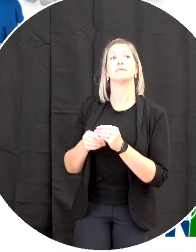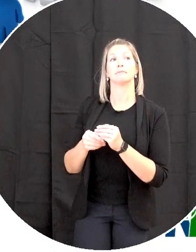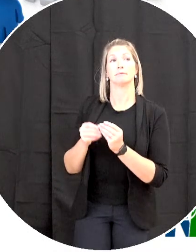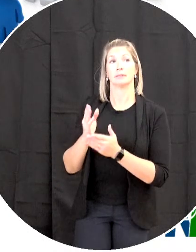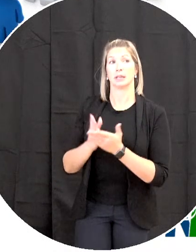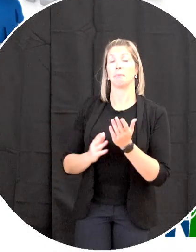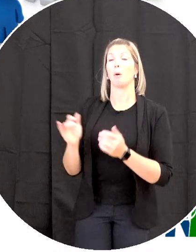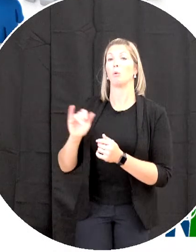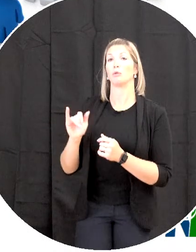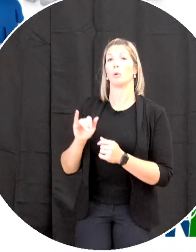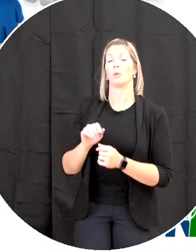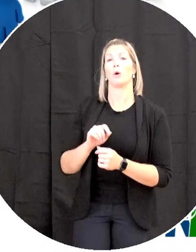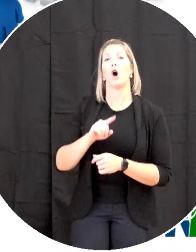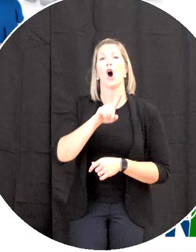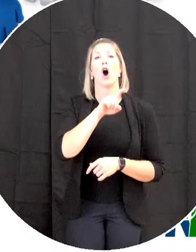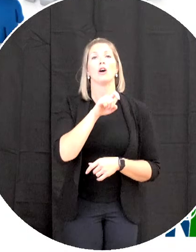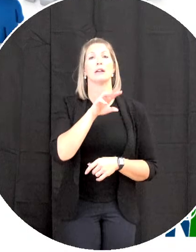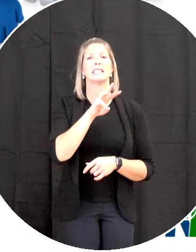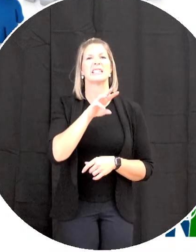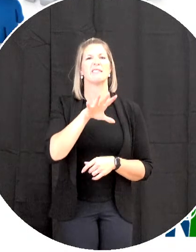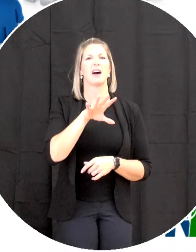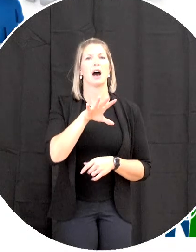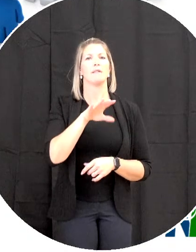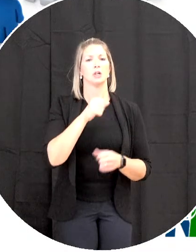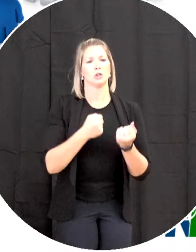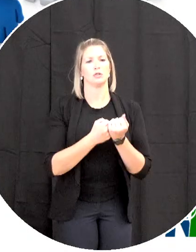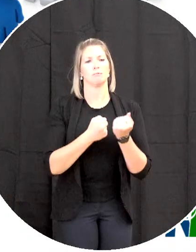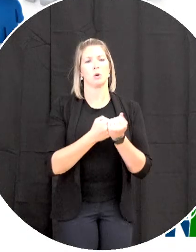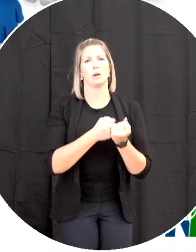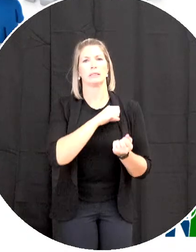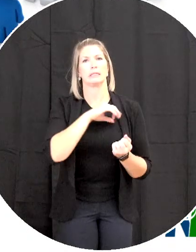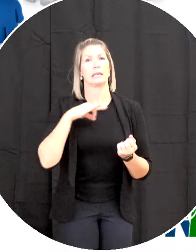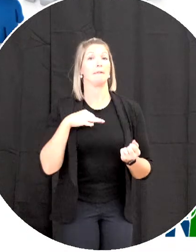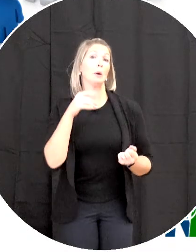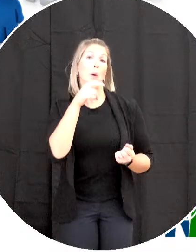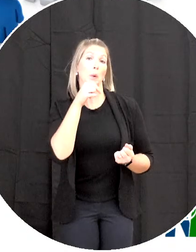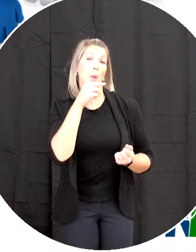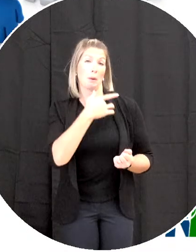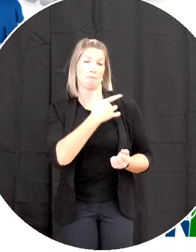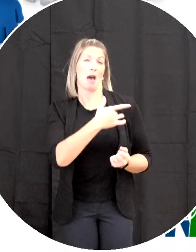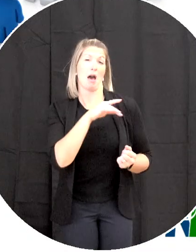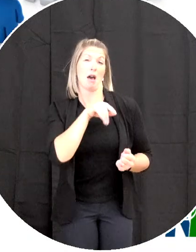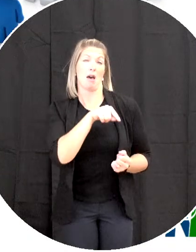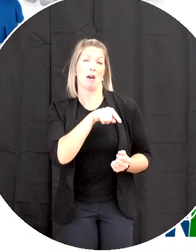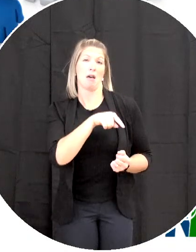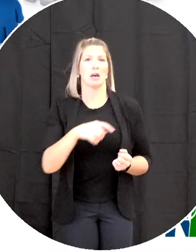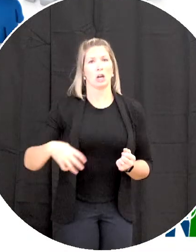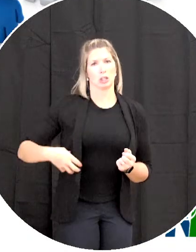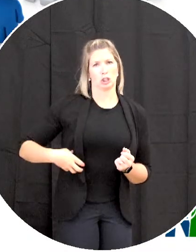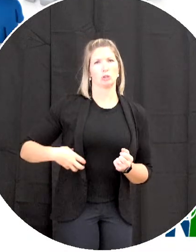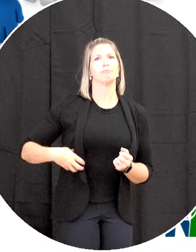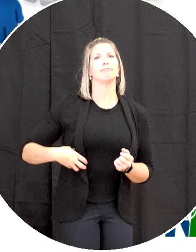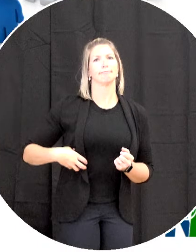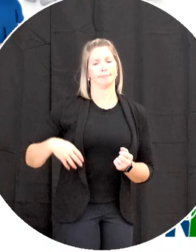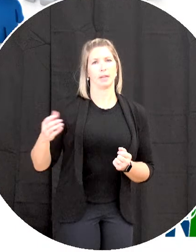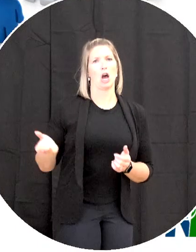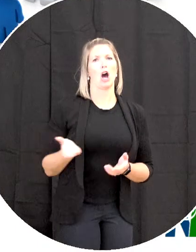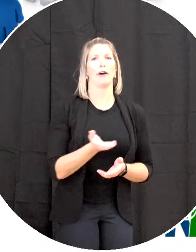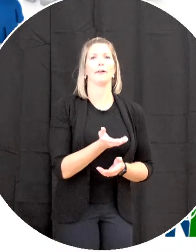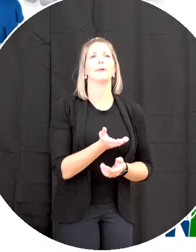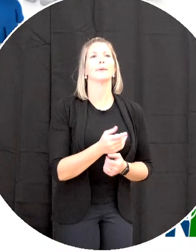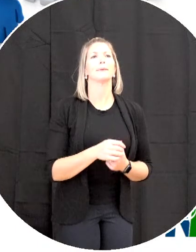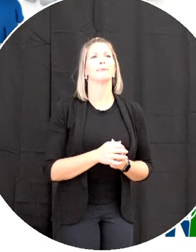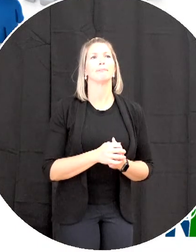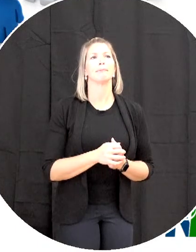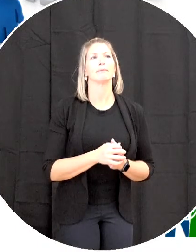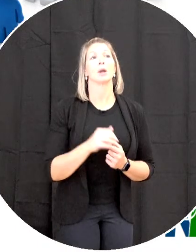165 additional support staff, mostly in the custodial area, added. There are 10, at present, 10 remote